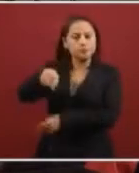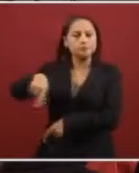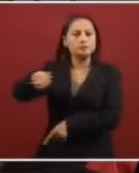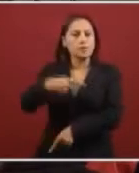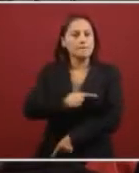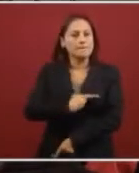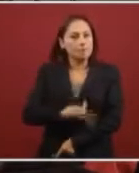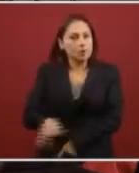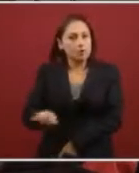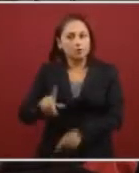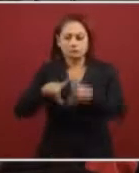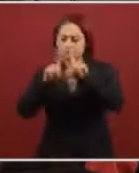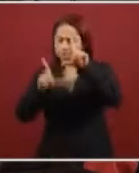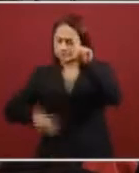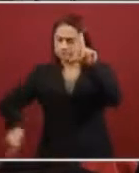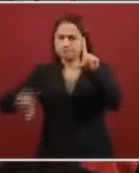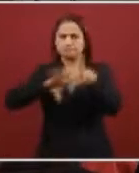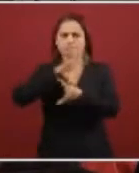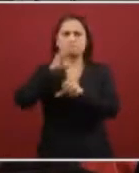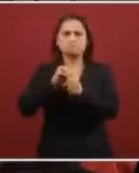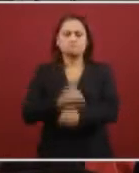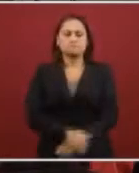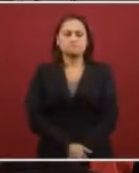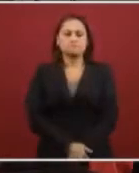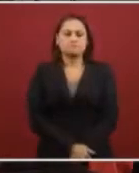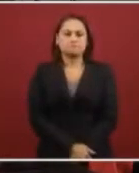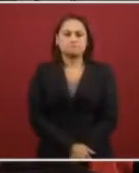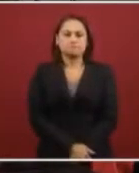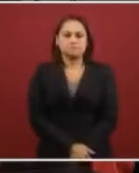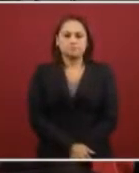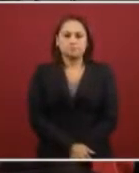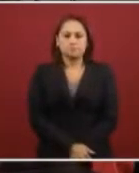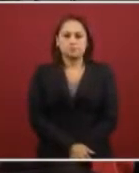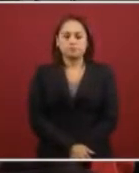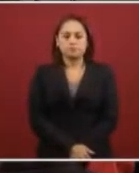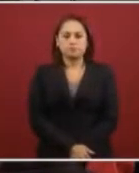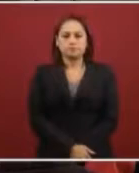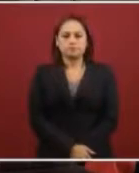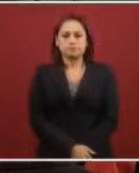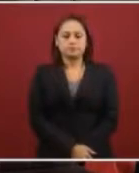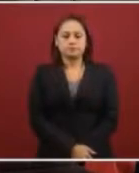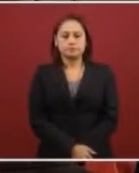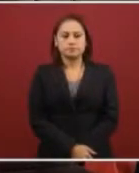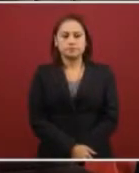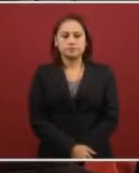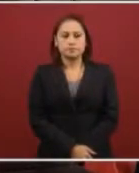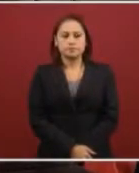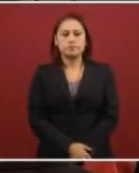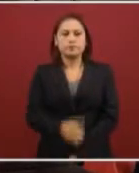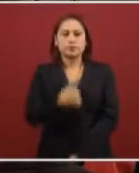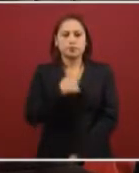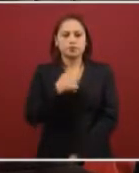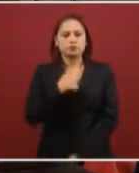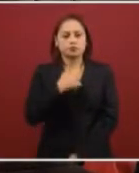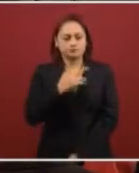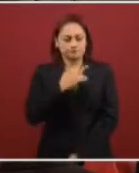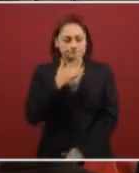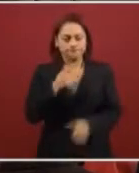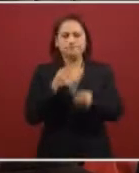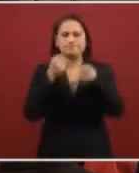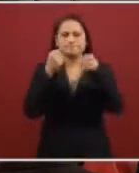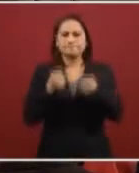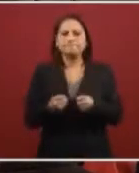México. He says, I promise that we will not be forgetting the poor of Mexico. La convicción, I have the